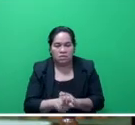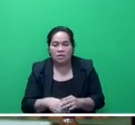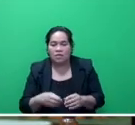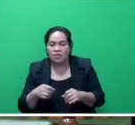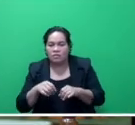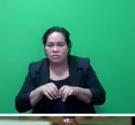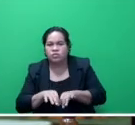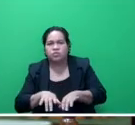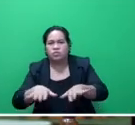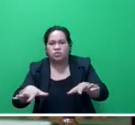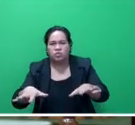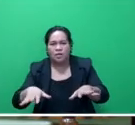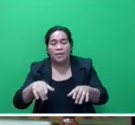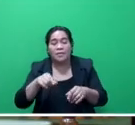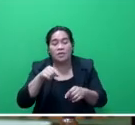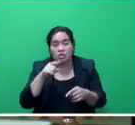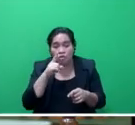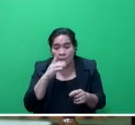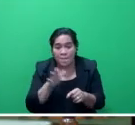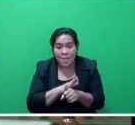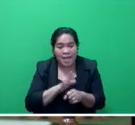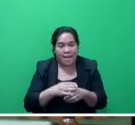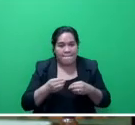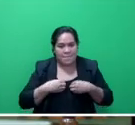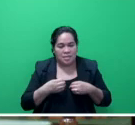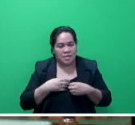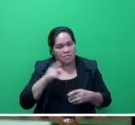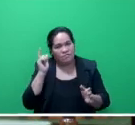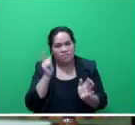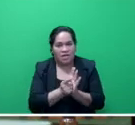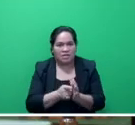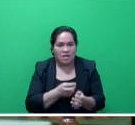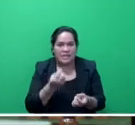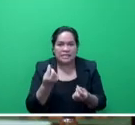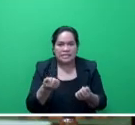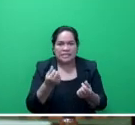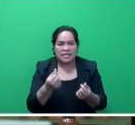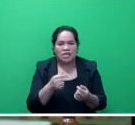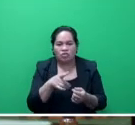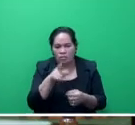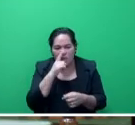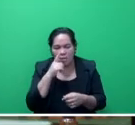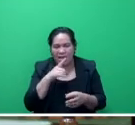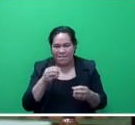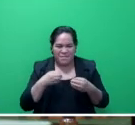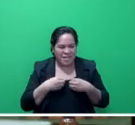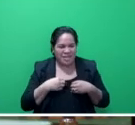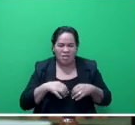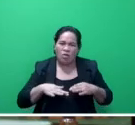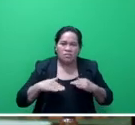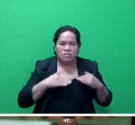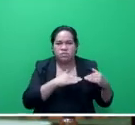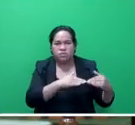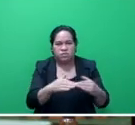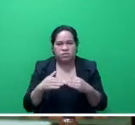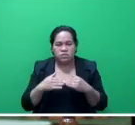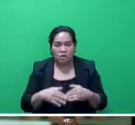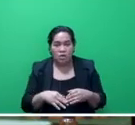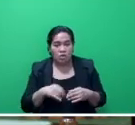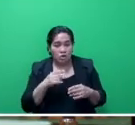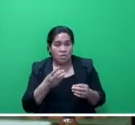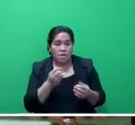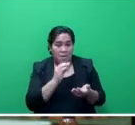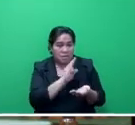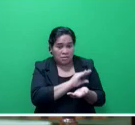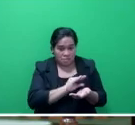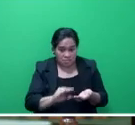Fiji. This will make transacting business with government faster and easier for citizens and businesses alike. The rollout will initially target ministries